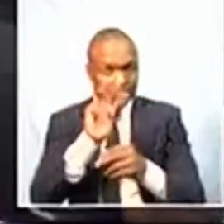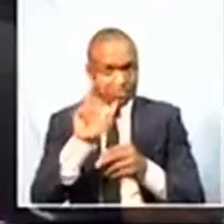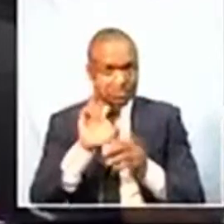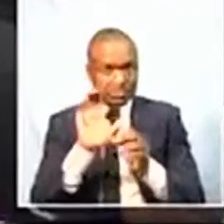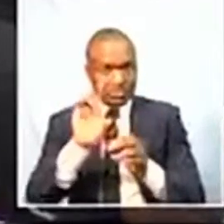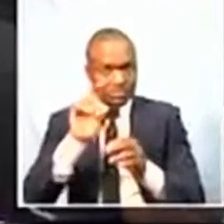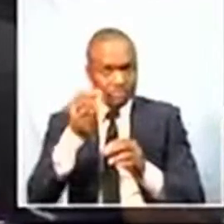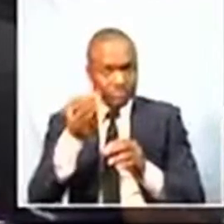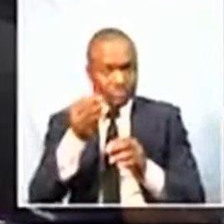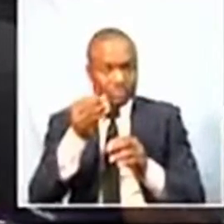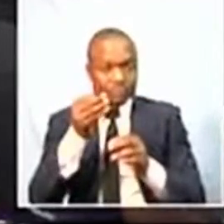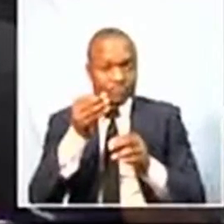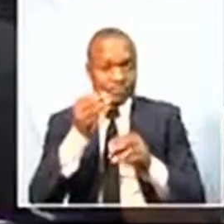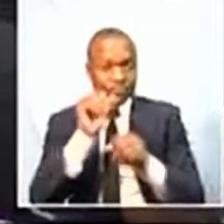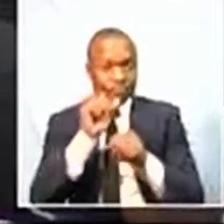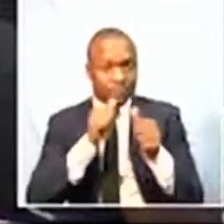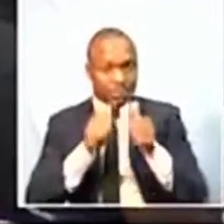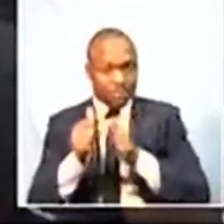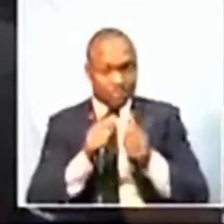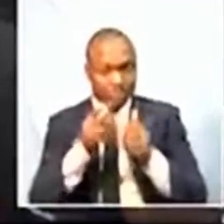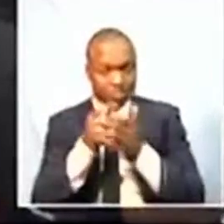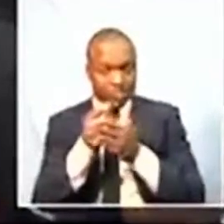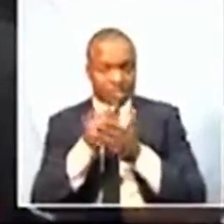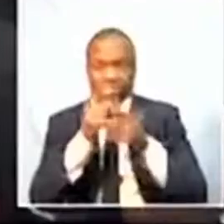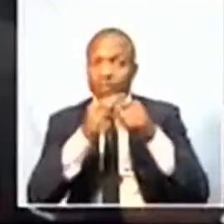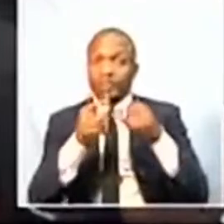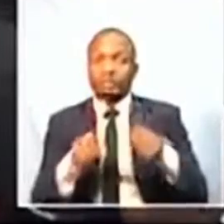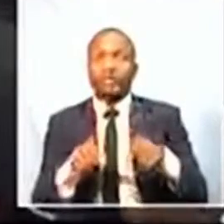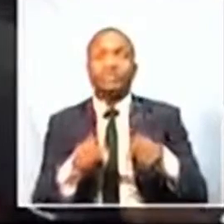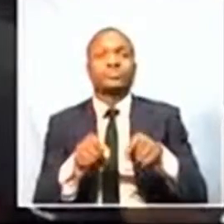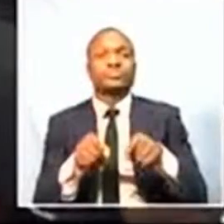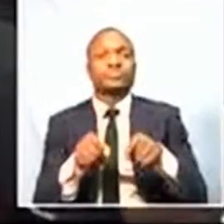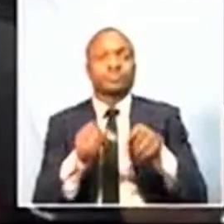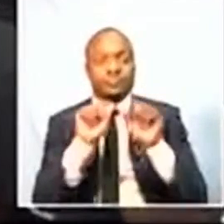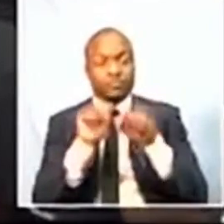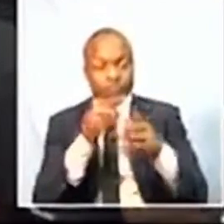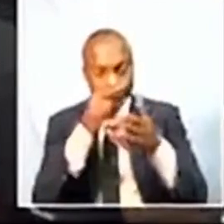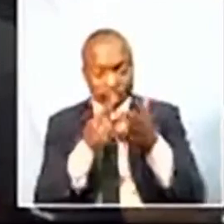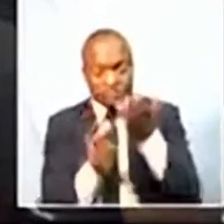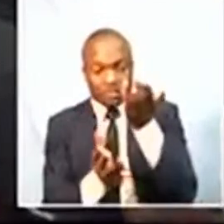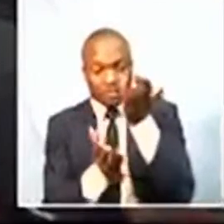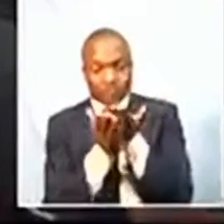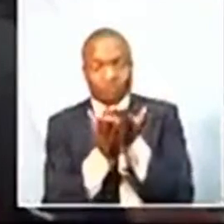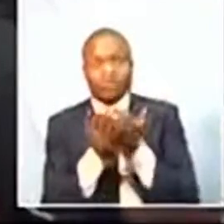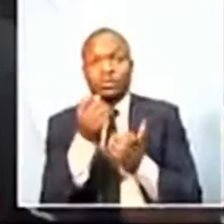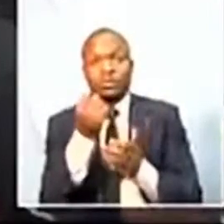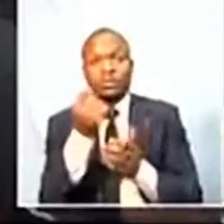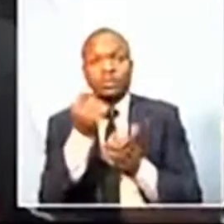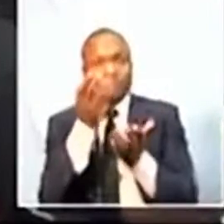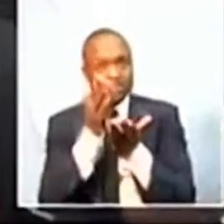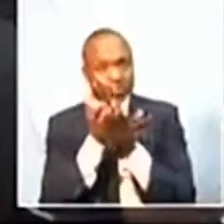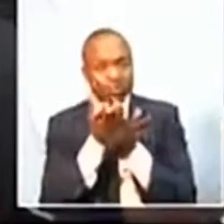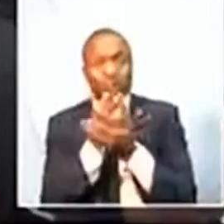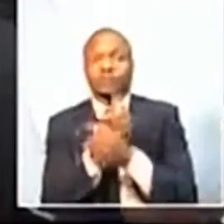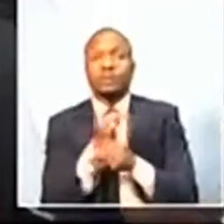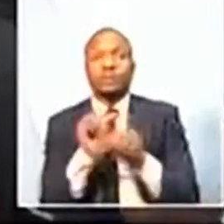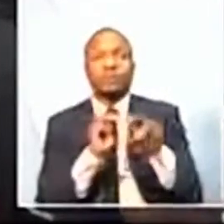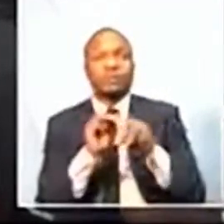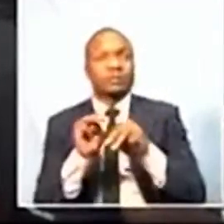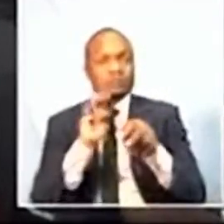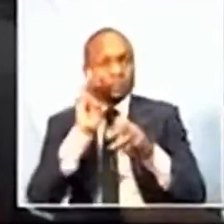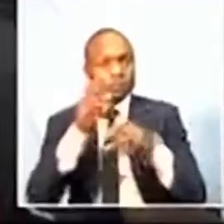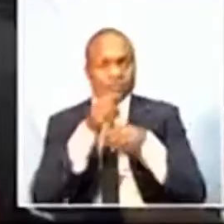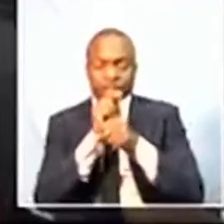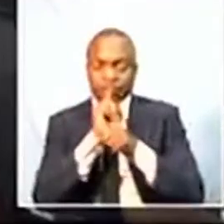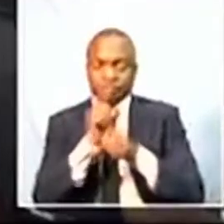CDF administration amount was undertaken. Refer to Appendix 11. The major measure, management will endeavor